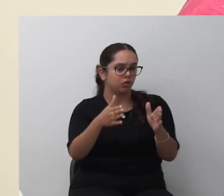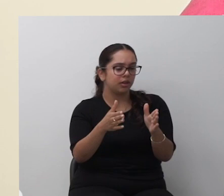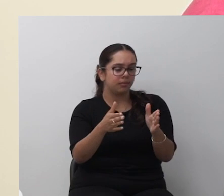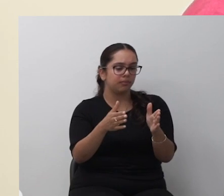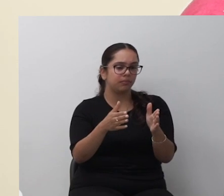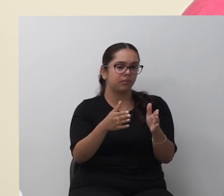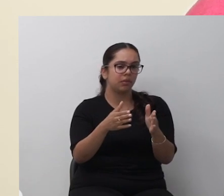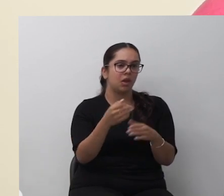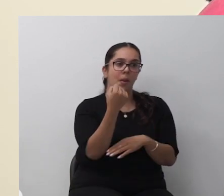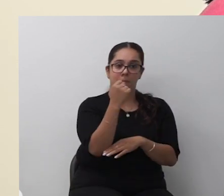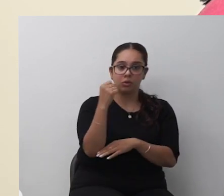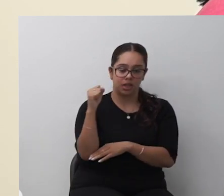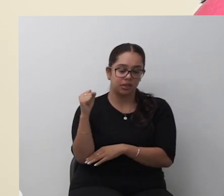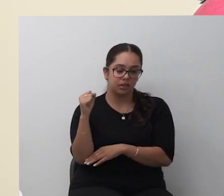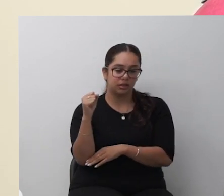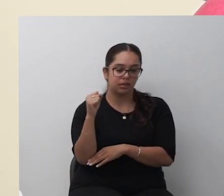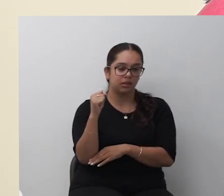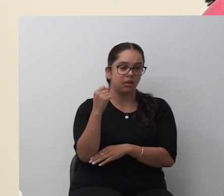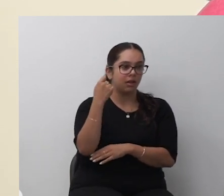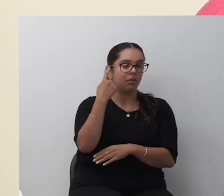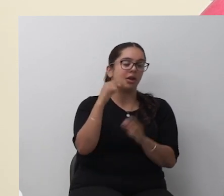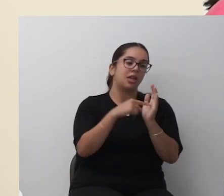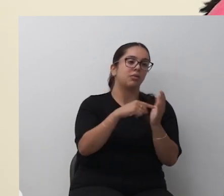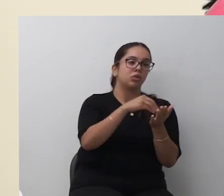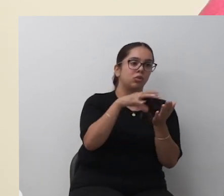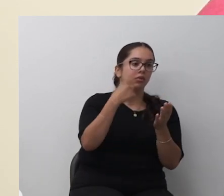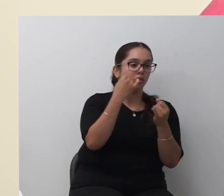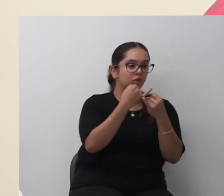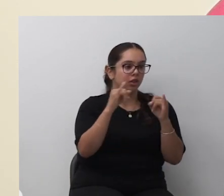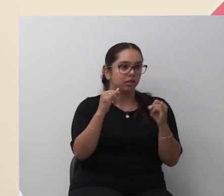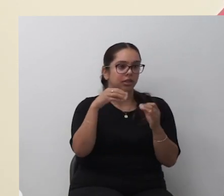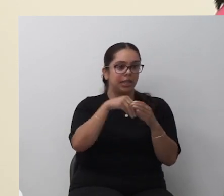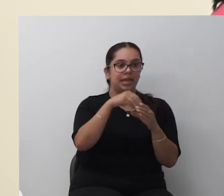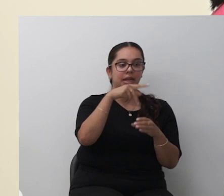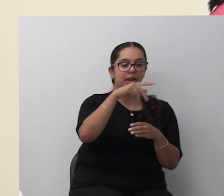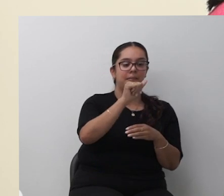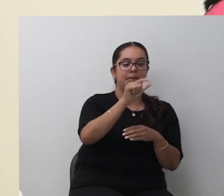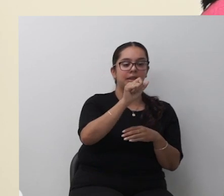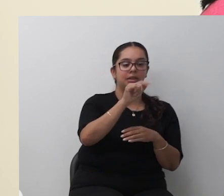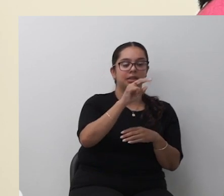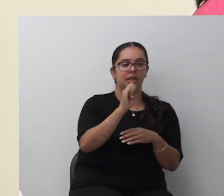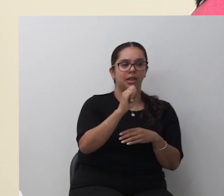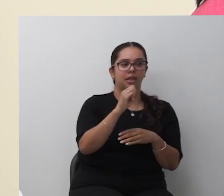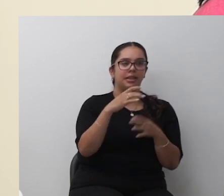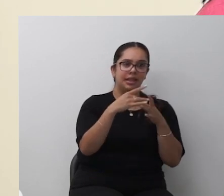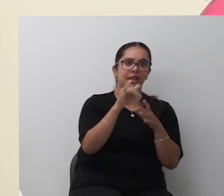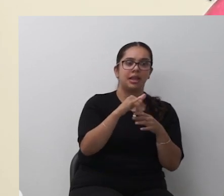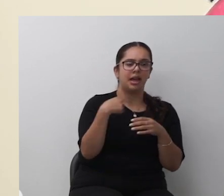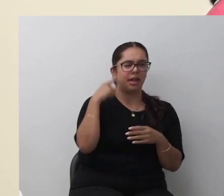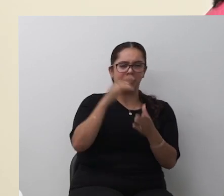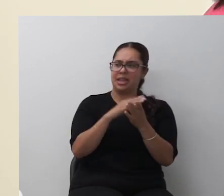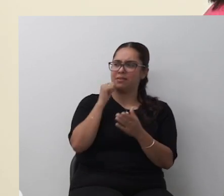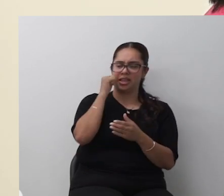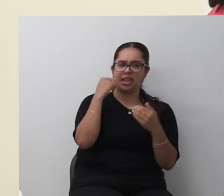right, to protest, like Students for Justice in Palestine have been leading a lot of those protests. I believe there was one in LA just yesterday that was